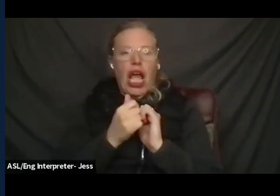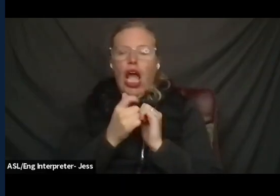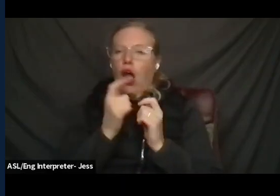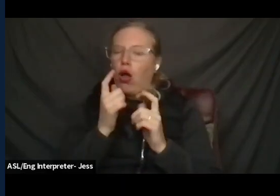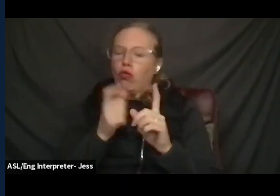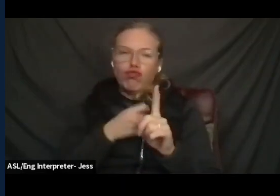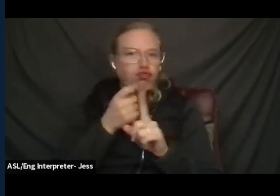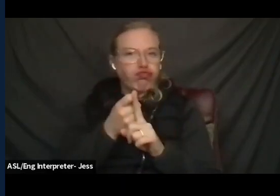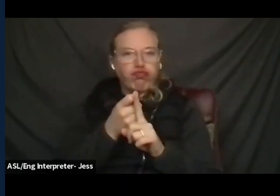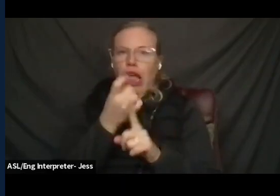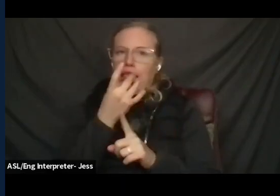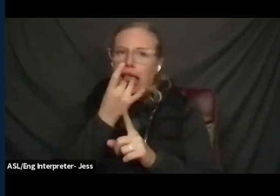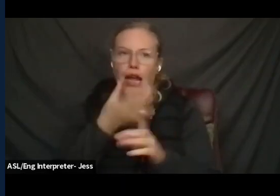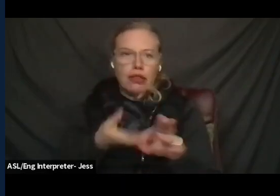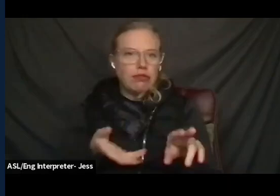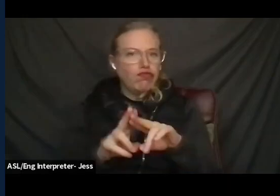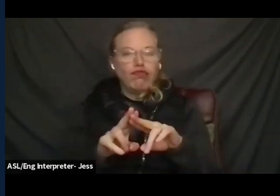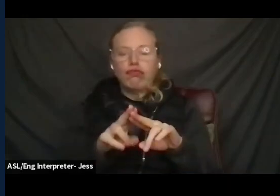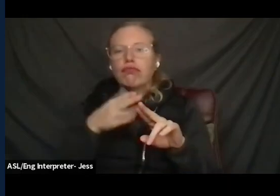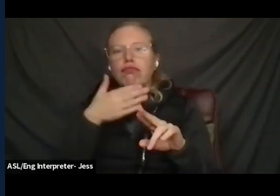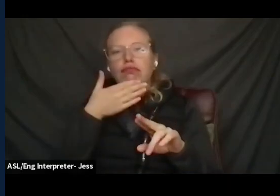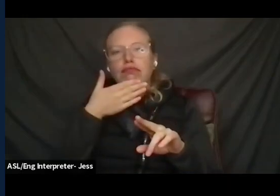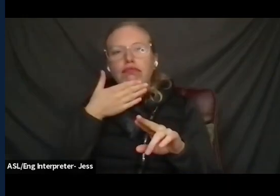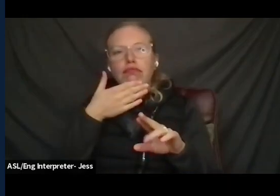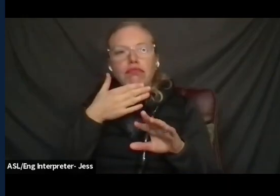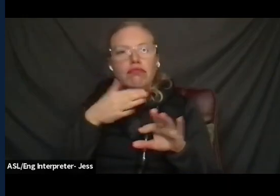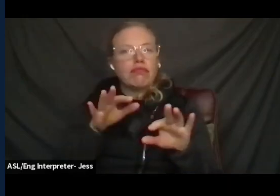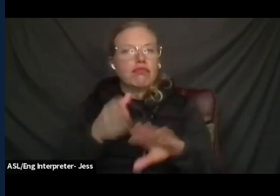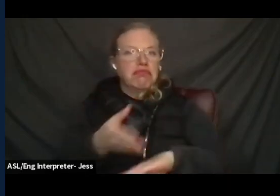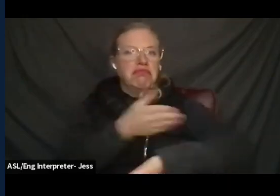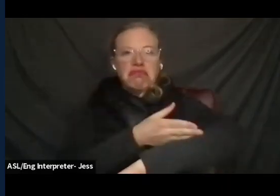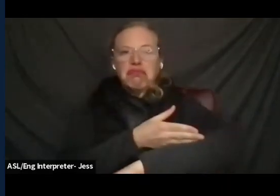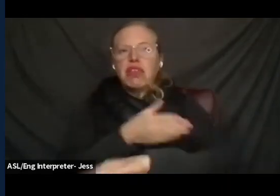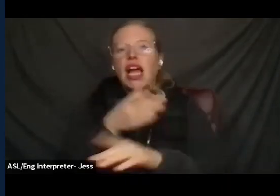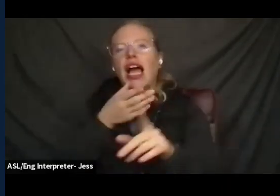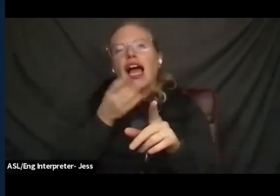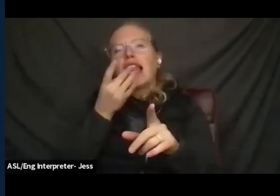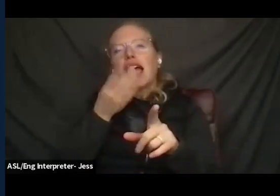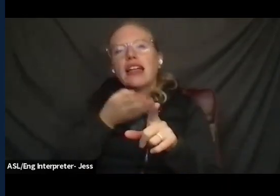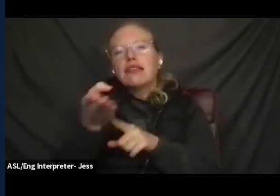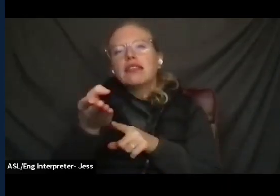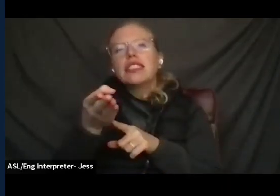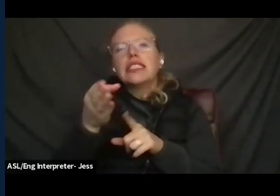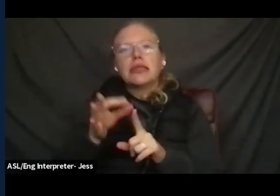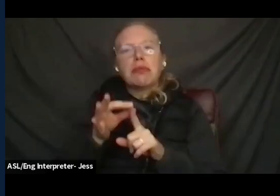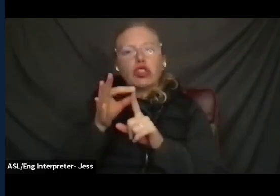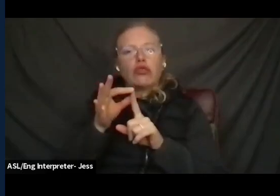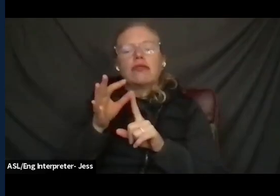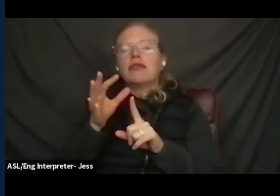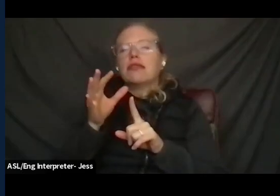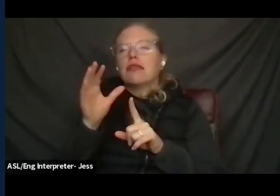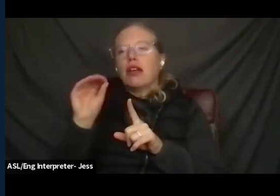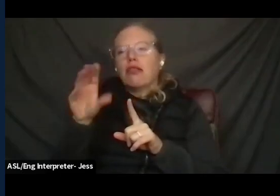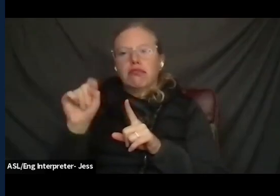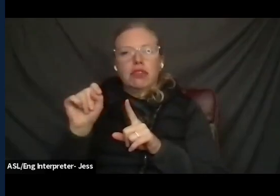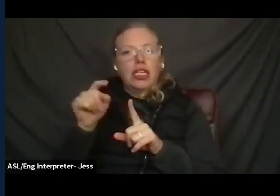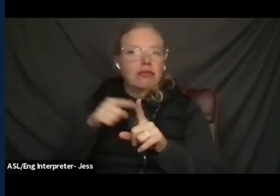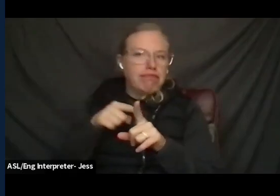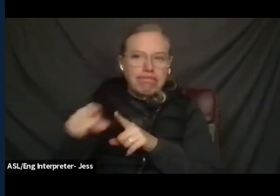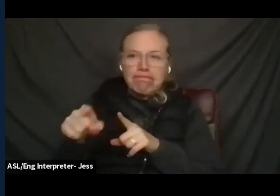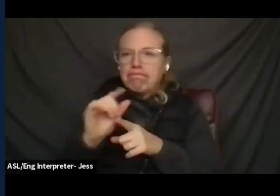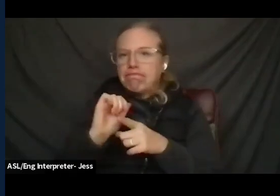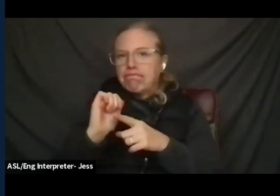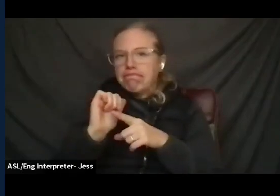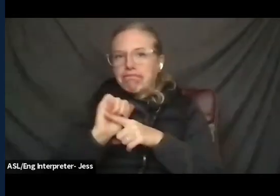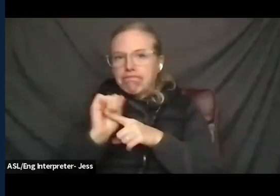hugely important lighting is, and we have lighting specialists or occupational therapists are specialized in doing those assessments. It's